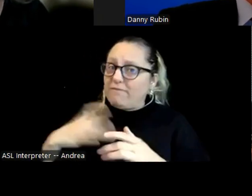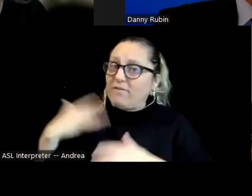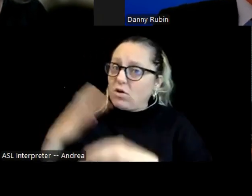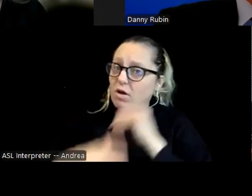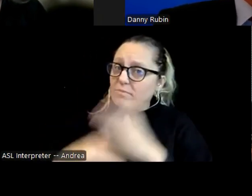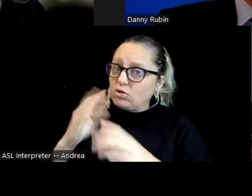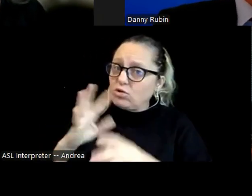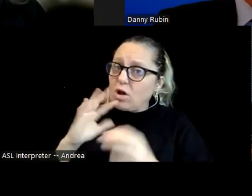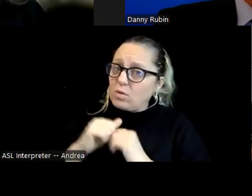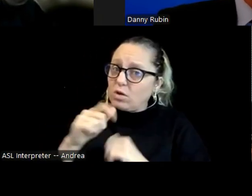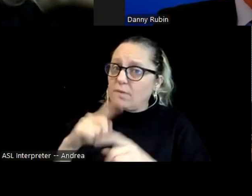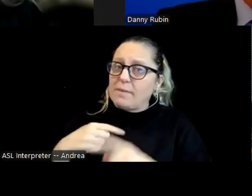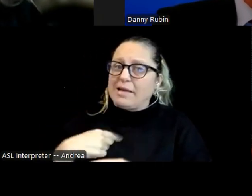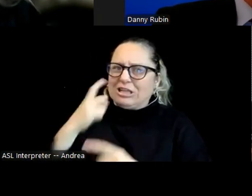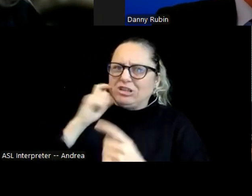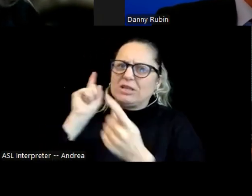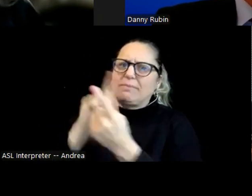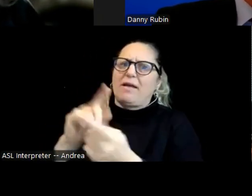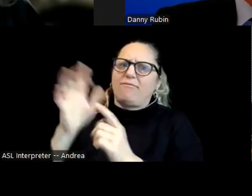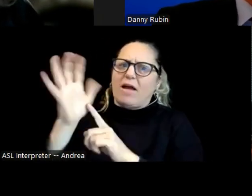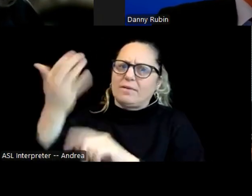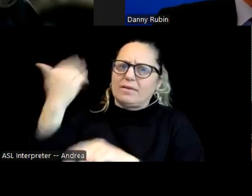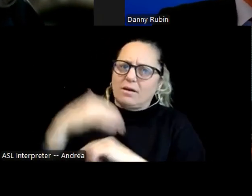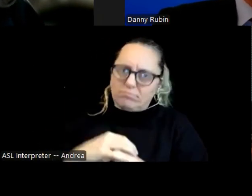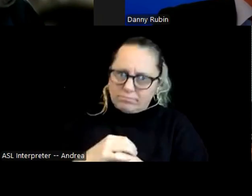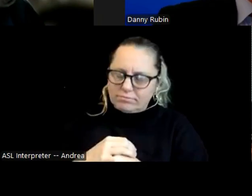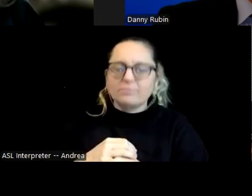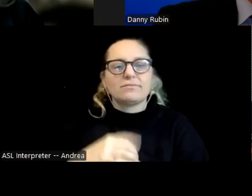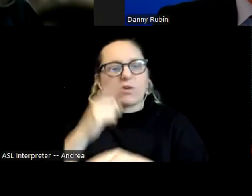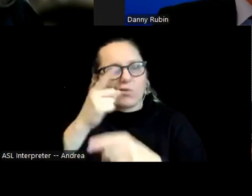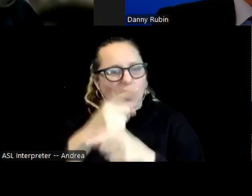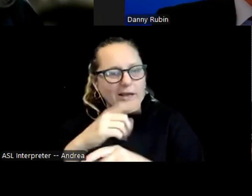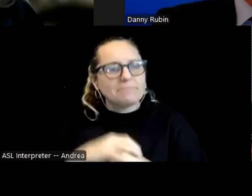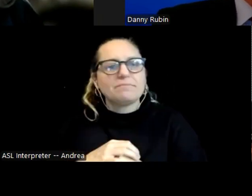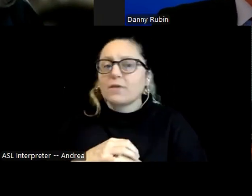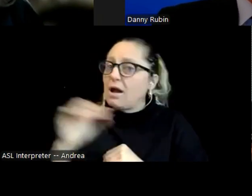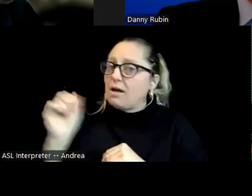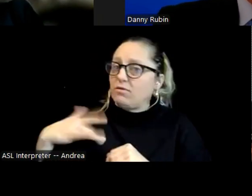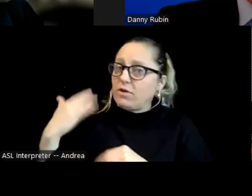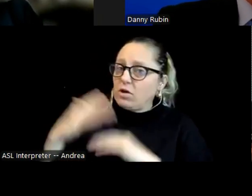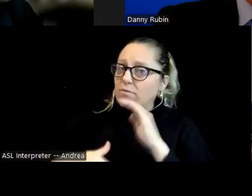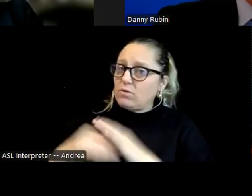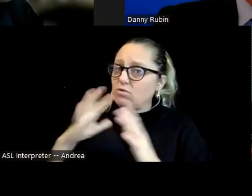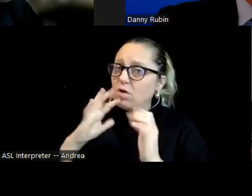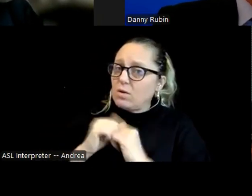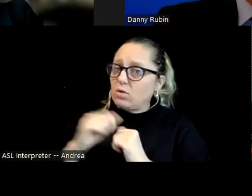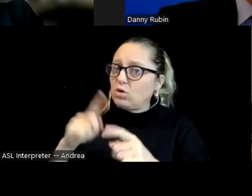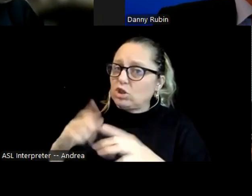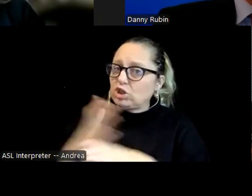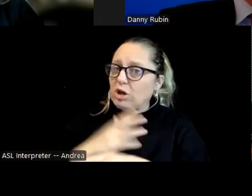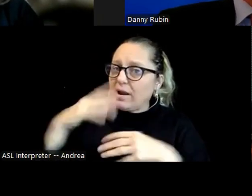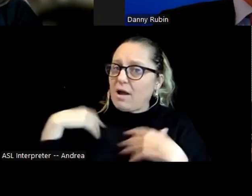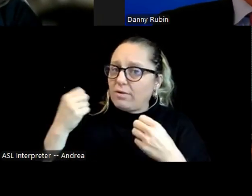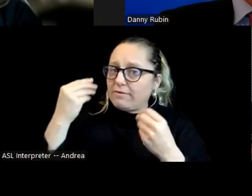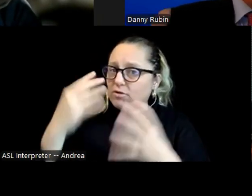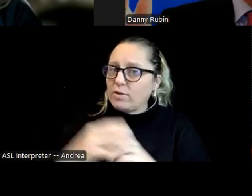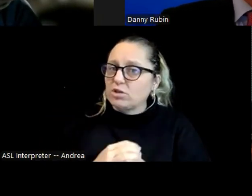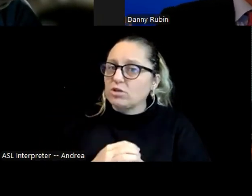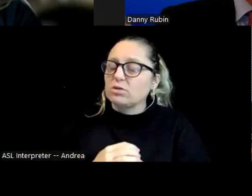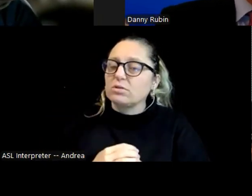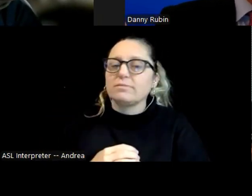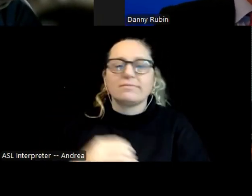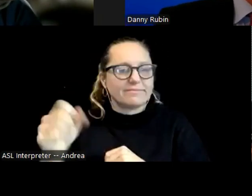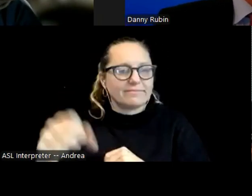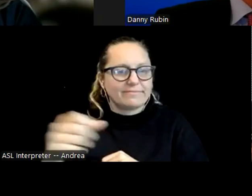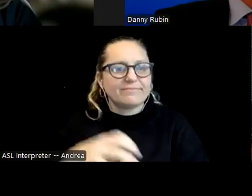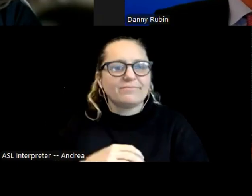they may have just Right. met you 5 minutes ago, That's but they right. have to feel comfortable talking to you and sharing health information. So you Very have to true. create